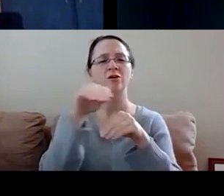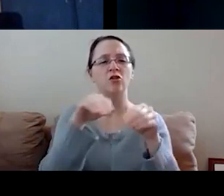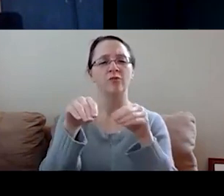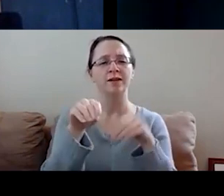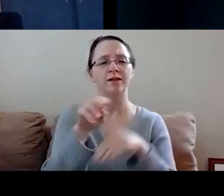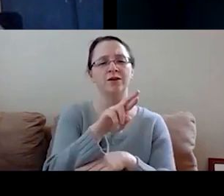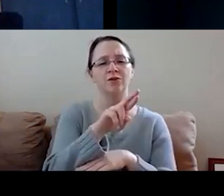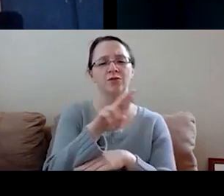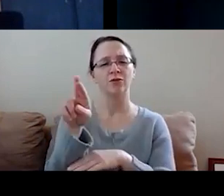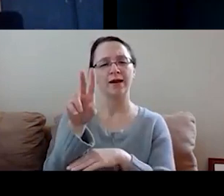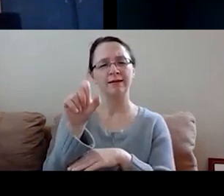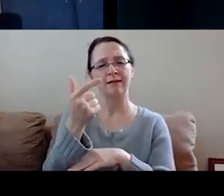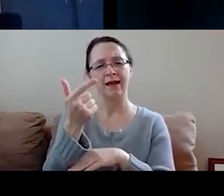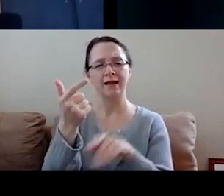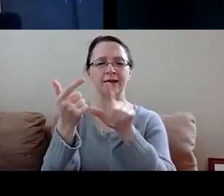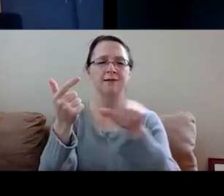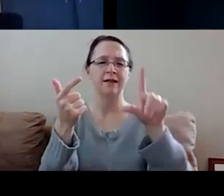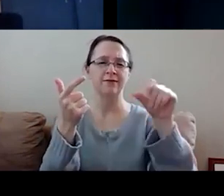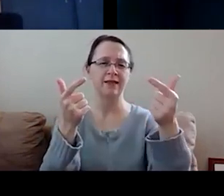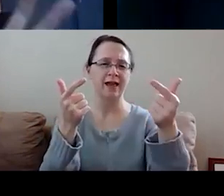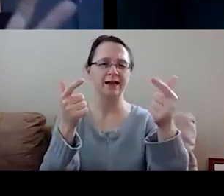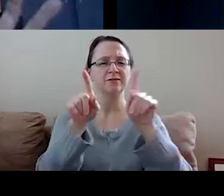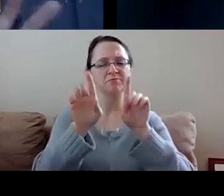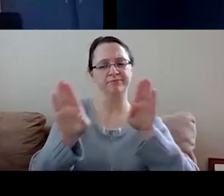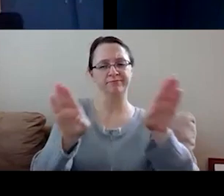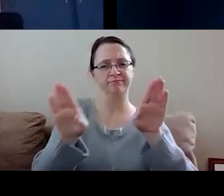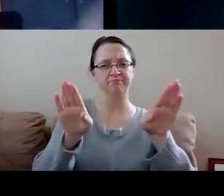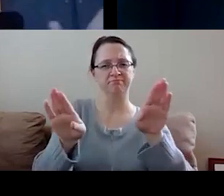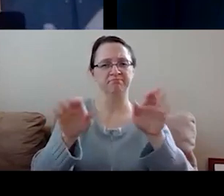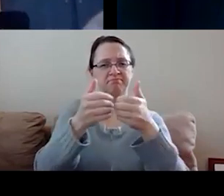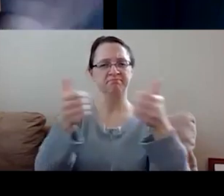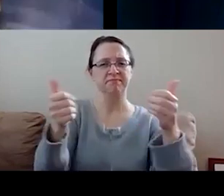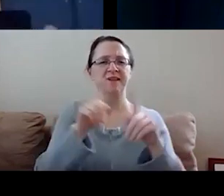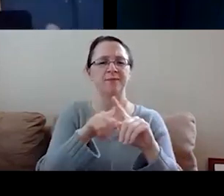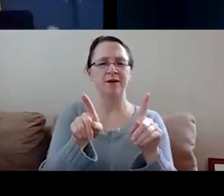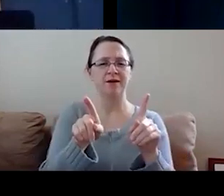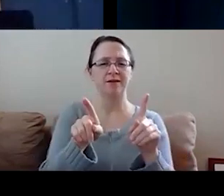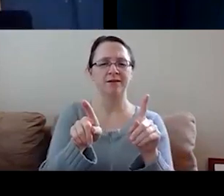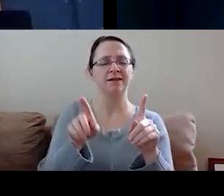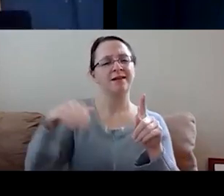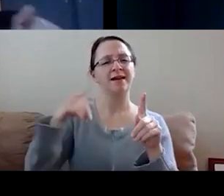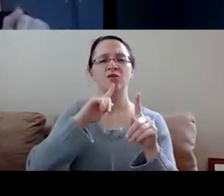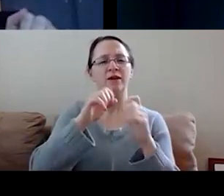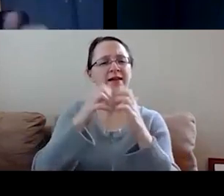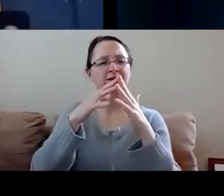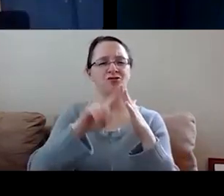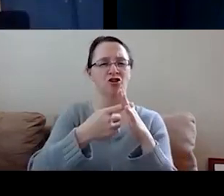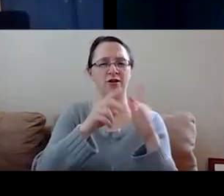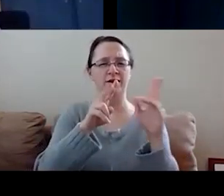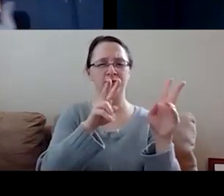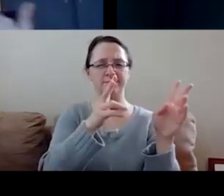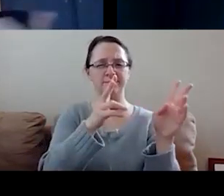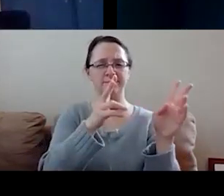right leg from movement from the left leg, but we haven't moved it into the deployment stage. So